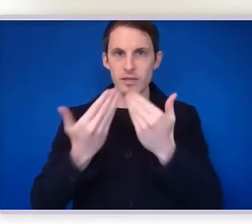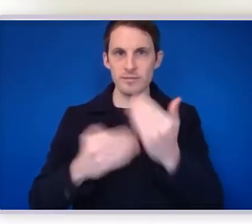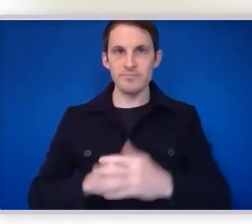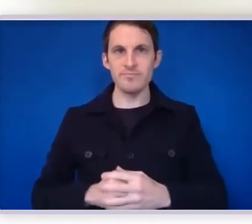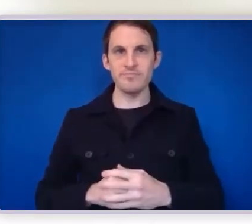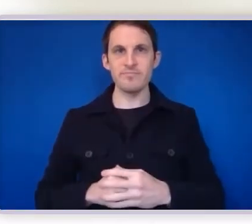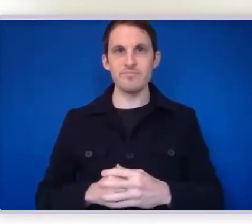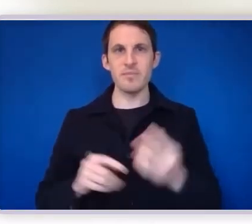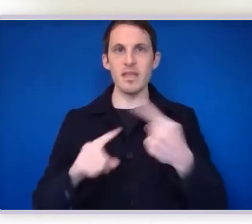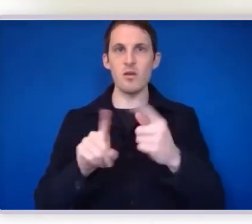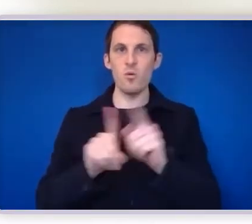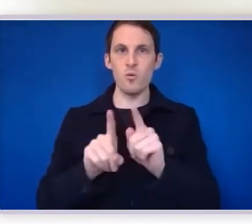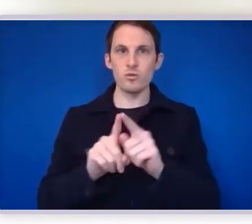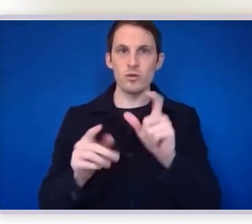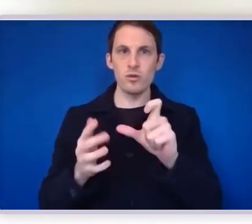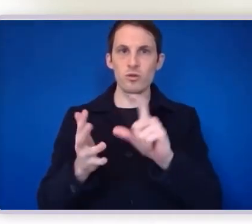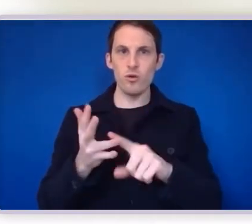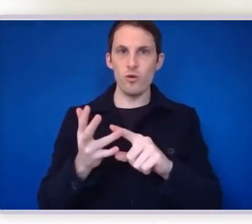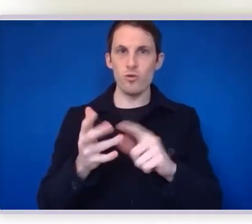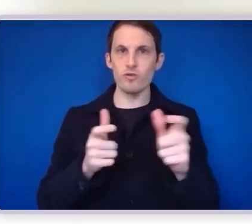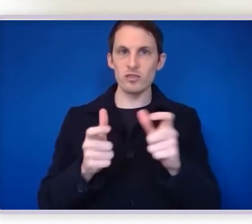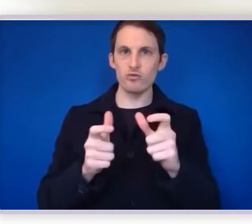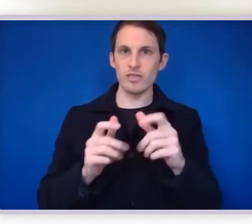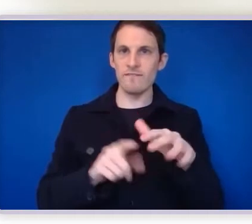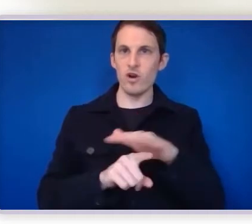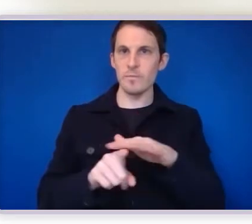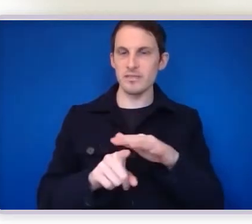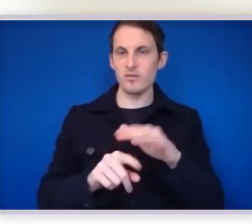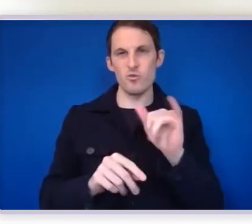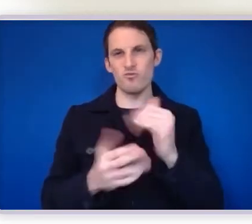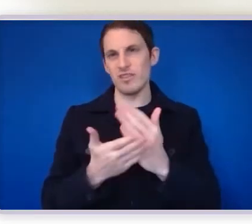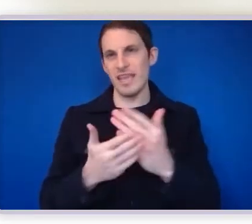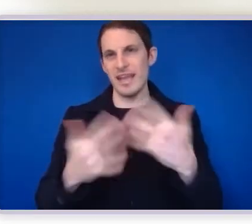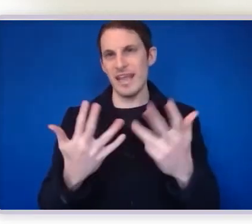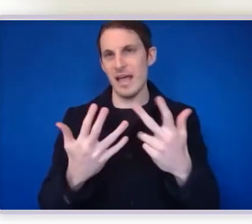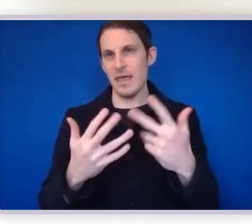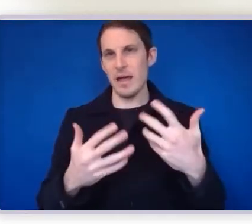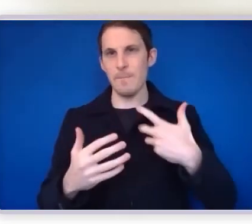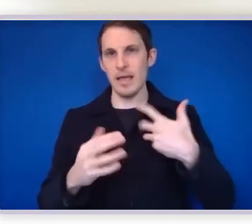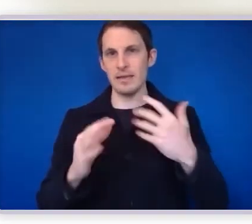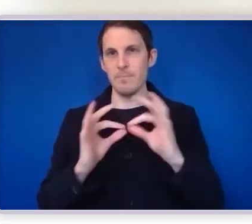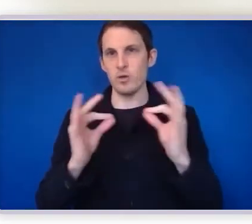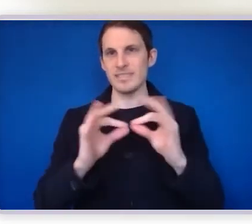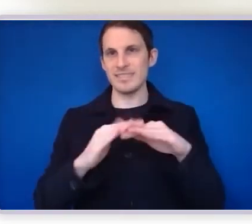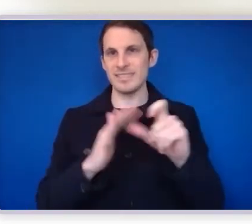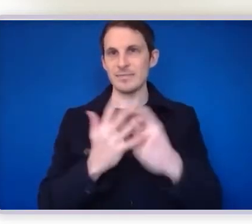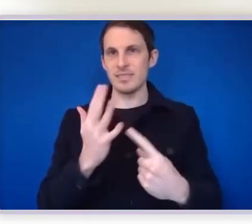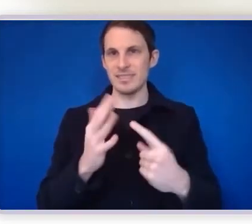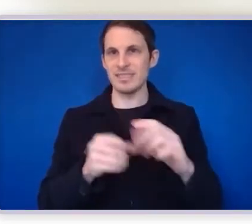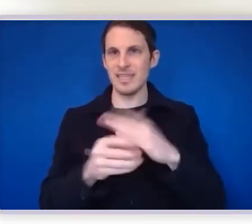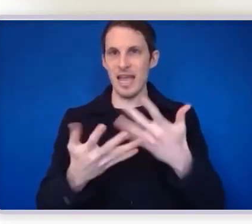we sometimes call the co-regulatory environment, or basically other complaints bodies in the disability sector and how we work with them.